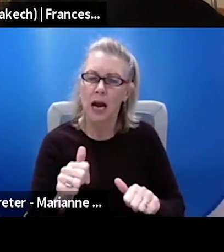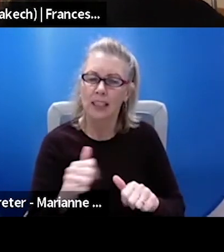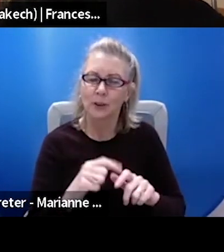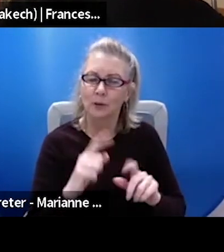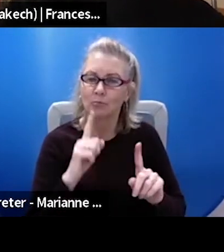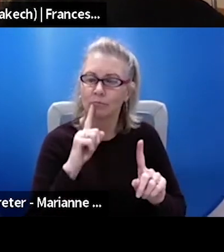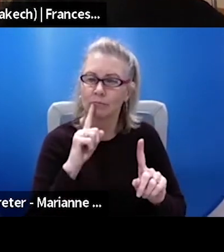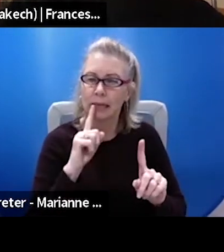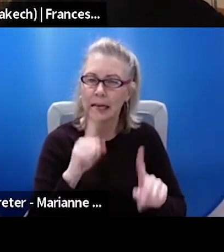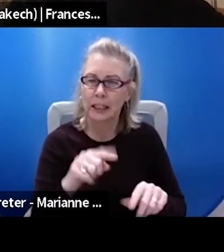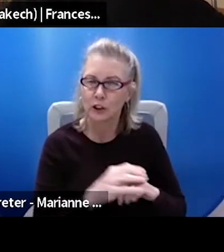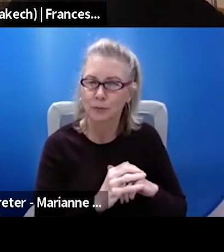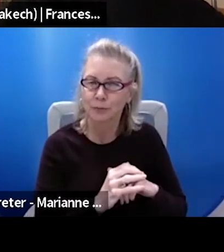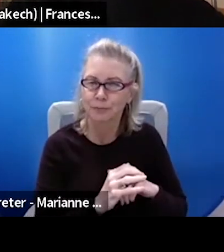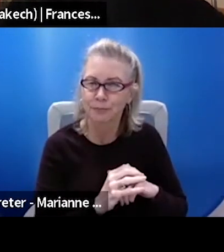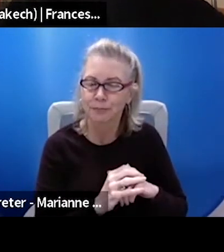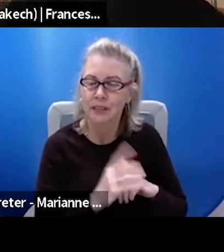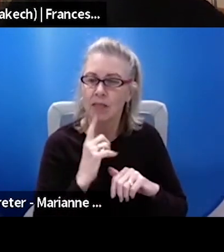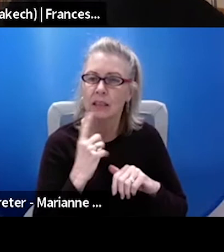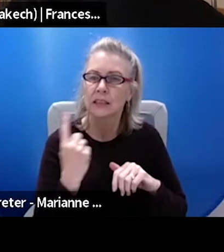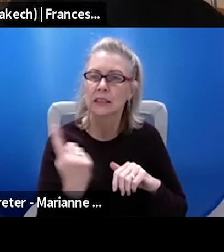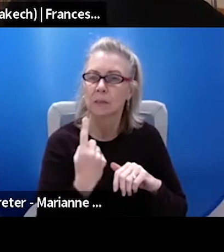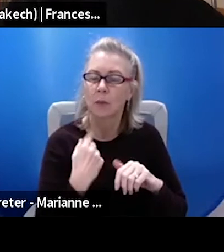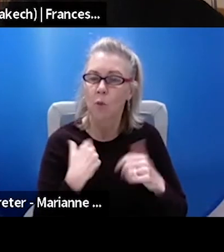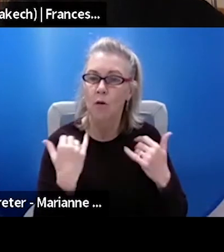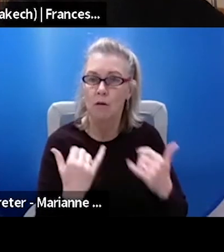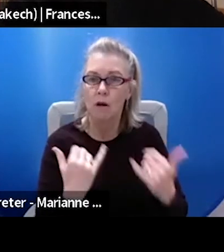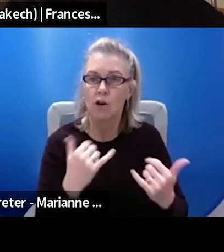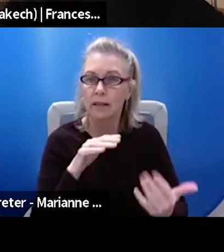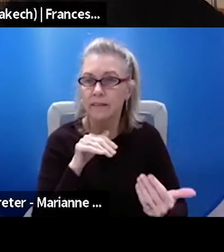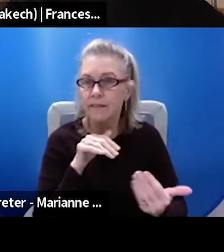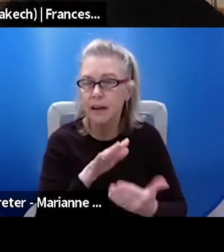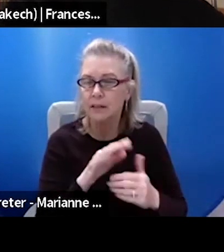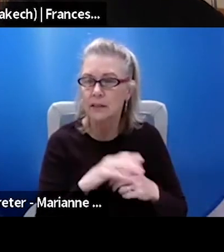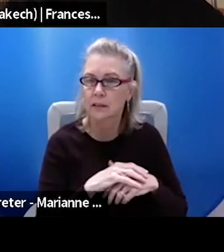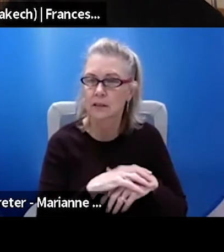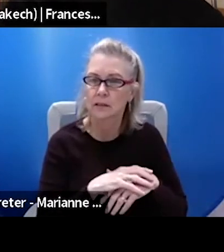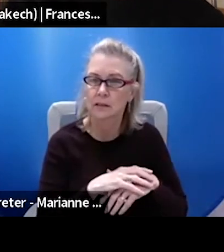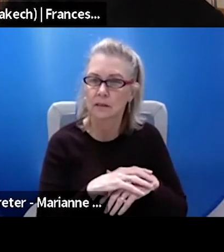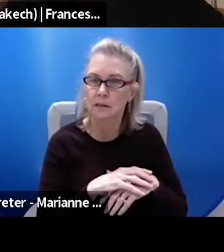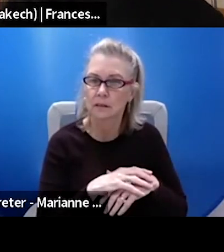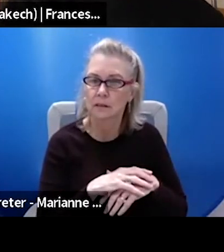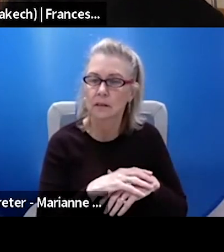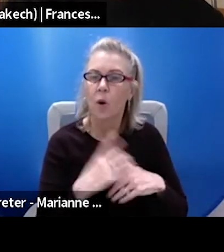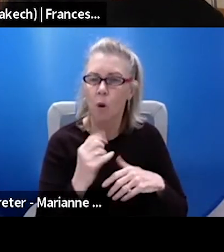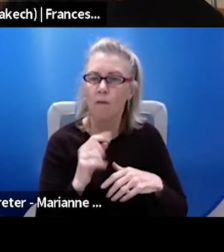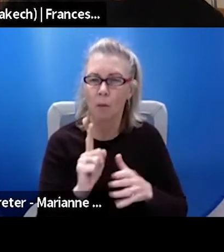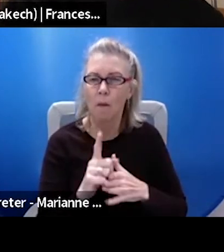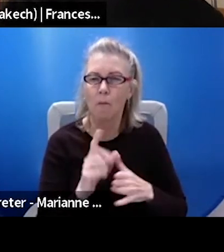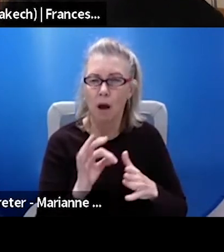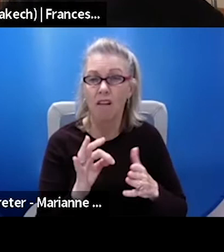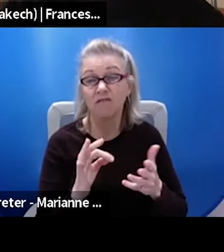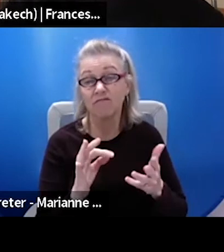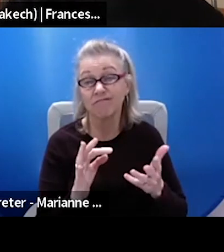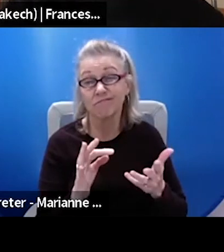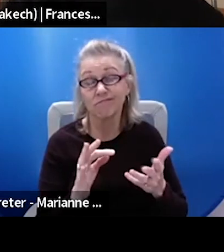actually, something we're currently facing is one of those moments of exhaustion to a certain